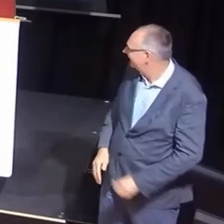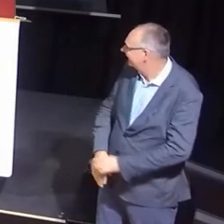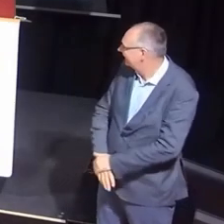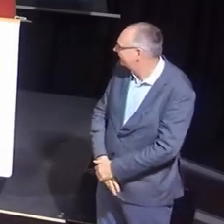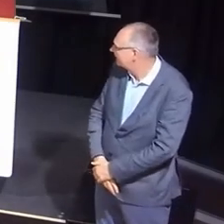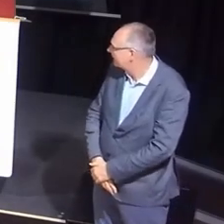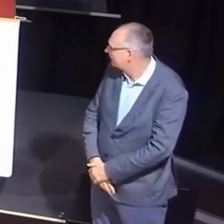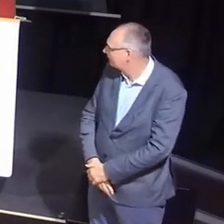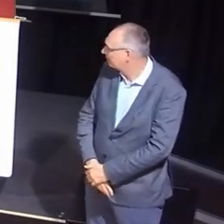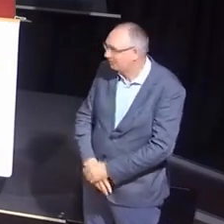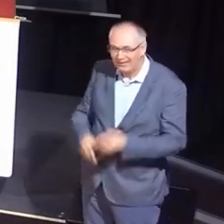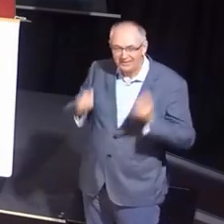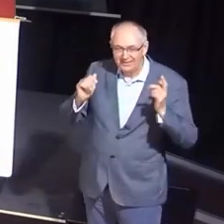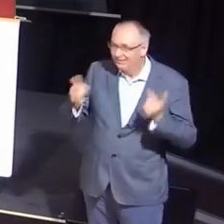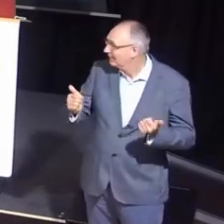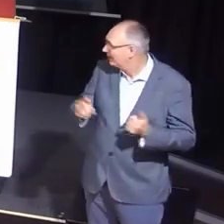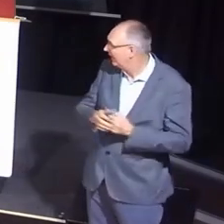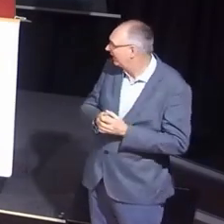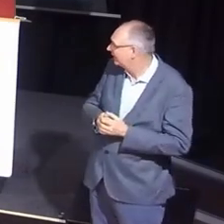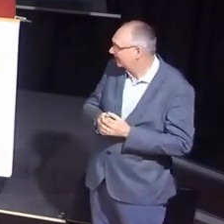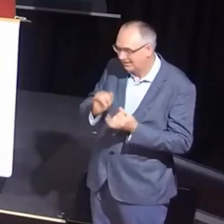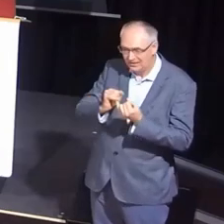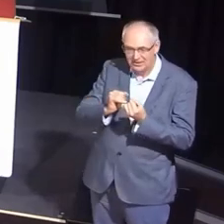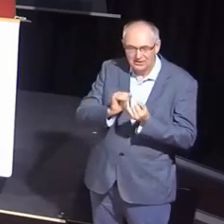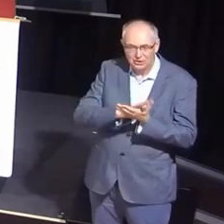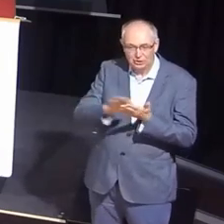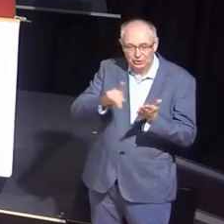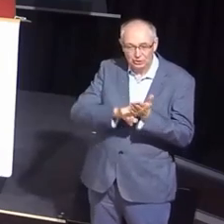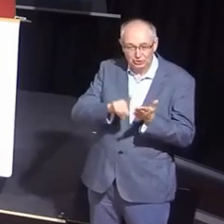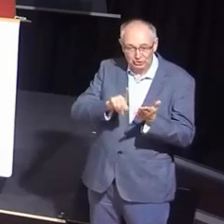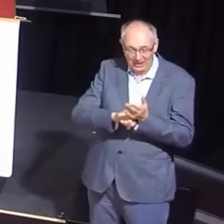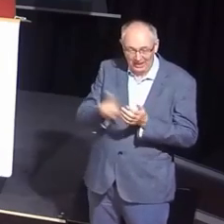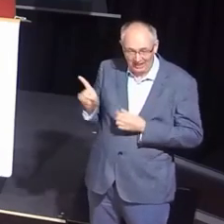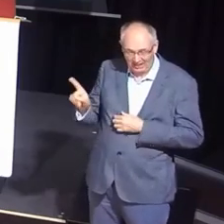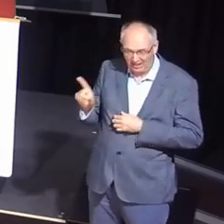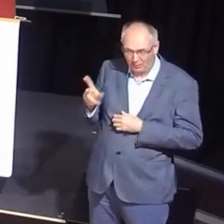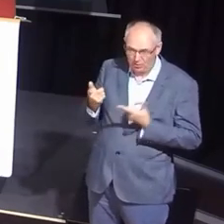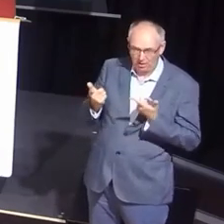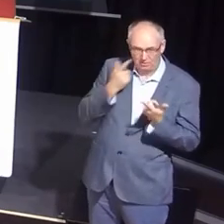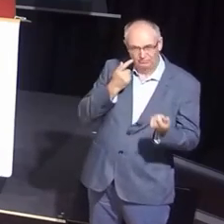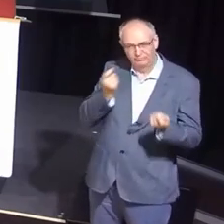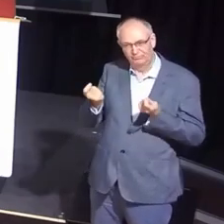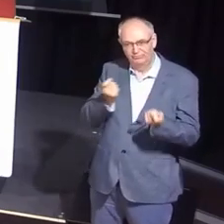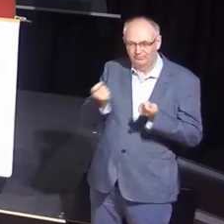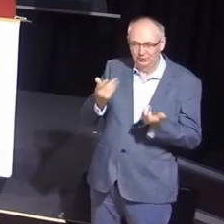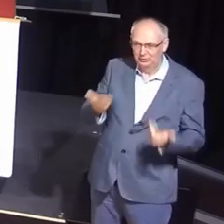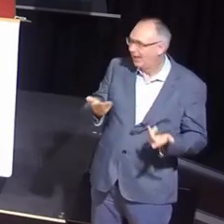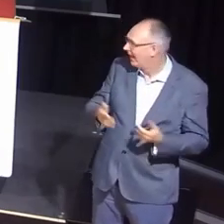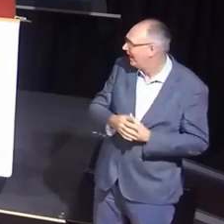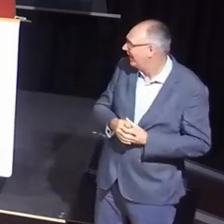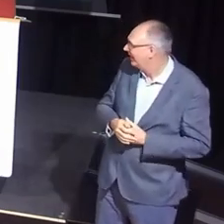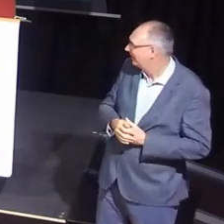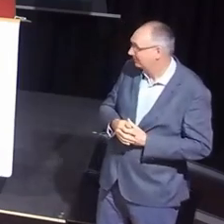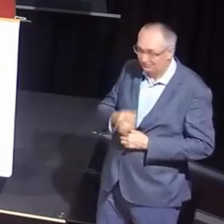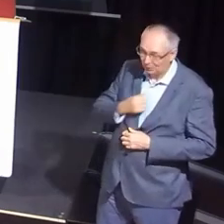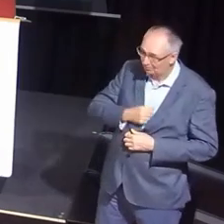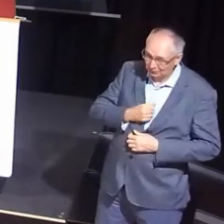All right. Hey, everybody. My name is Shell Little. I'll be your moderator for today. I apologize in